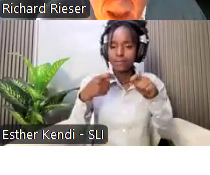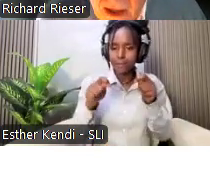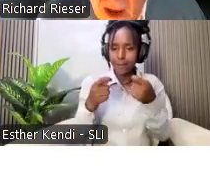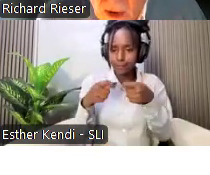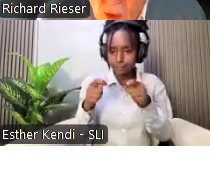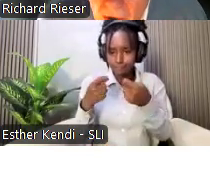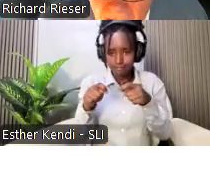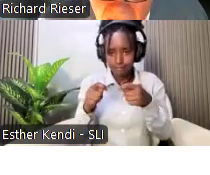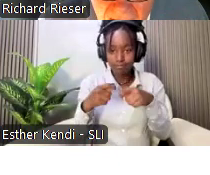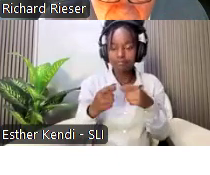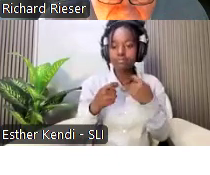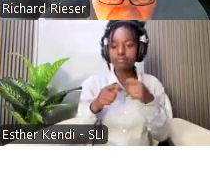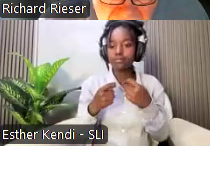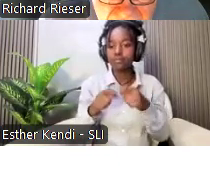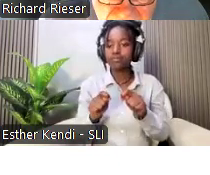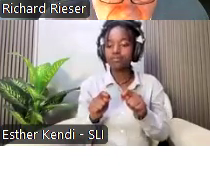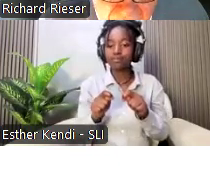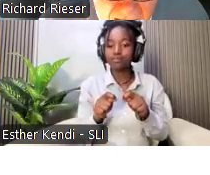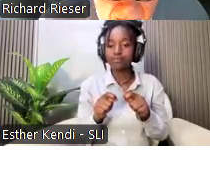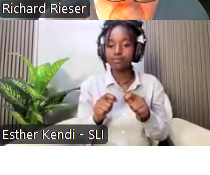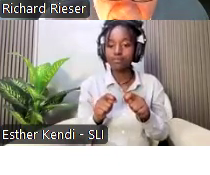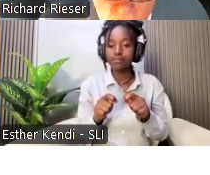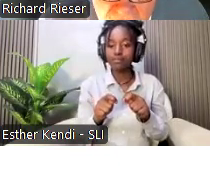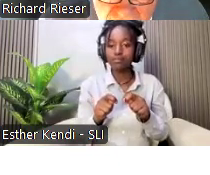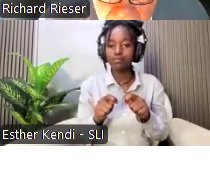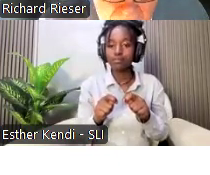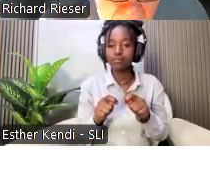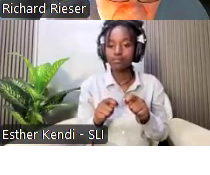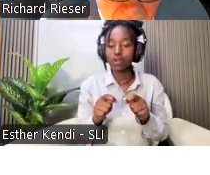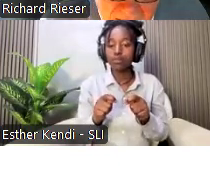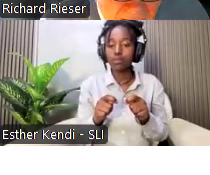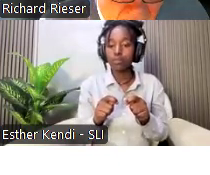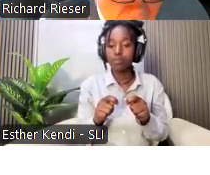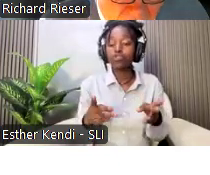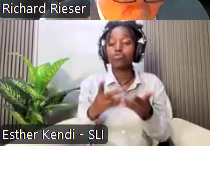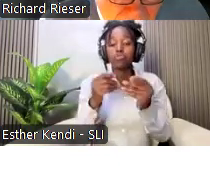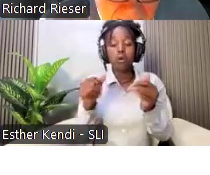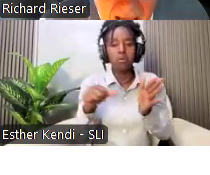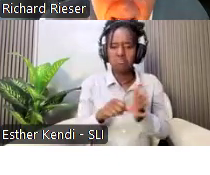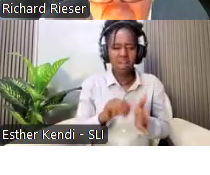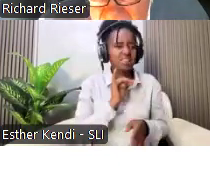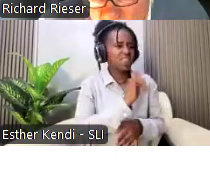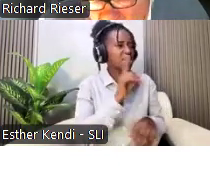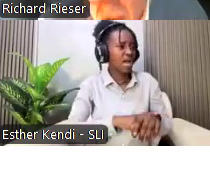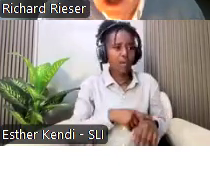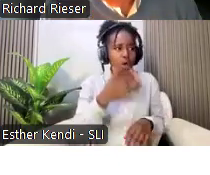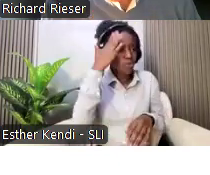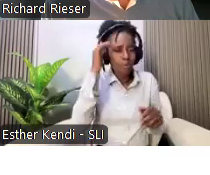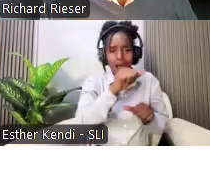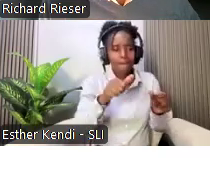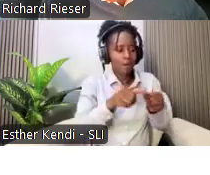unique in the way that all human rights treaties have been framed. It wasn't just diplomats who framed it. They didn't know what to say. It